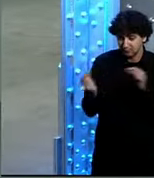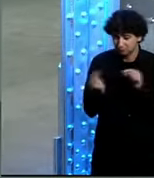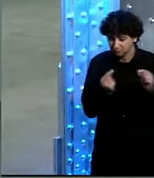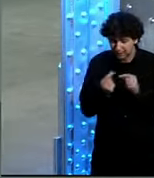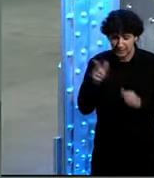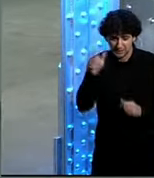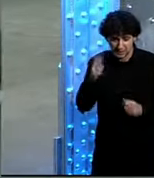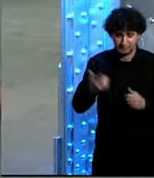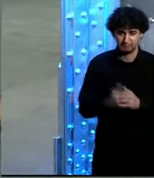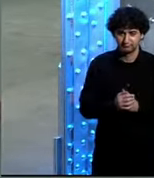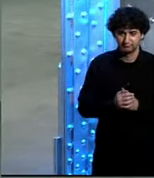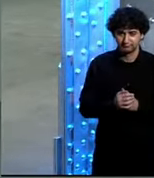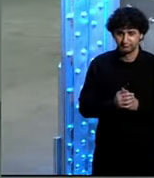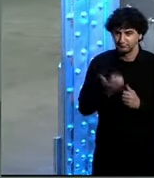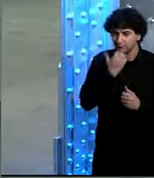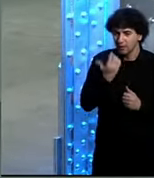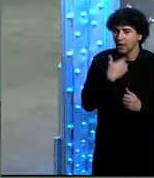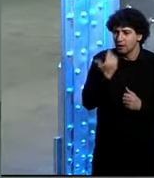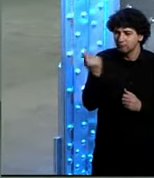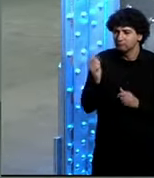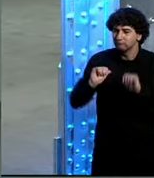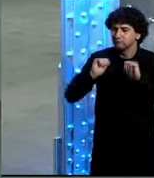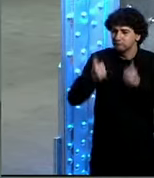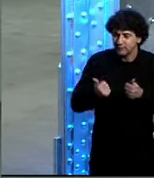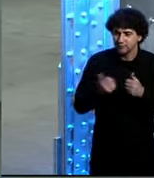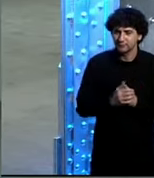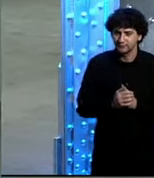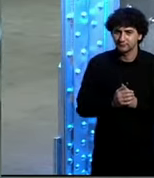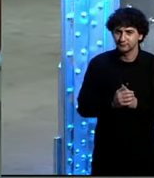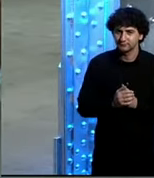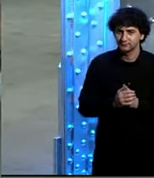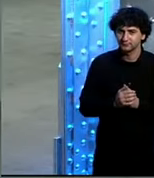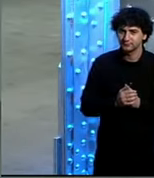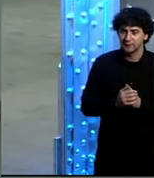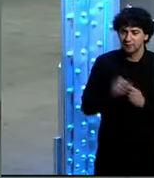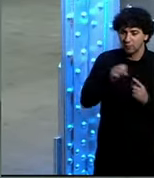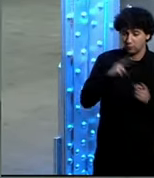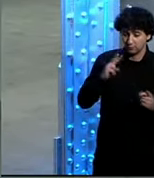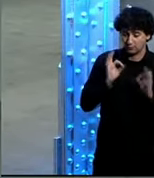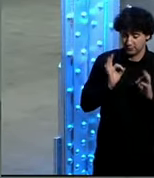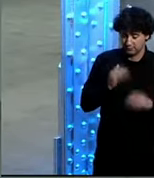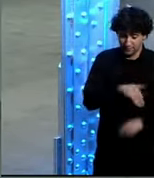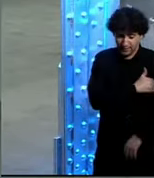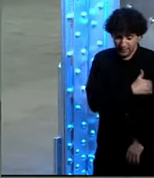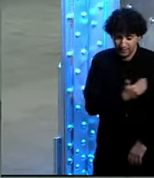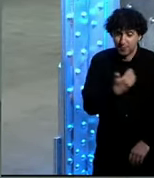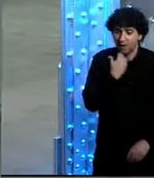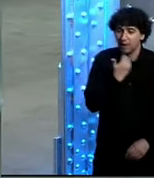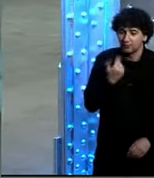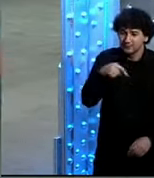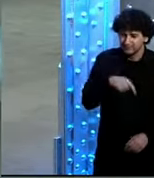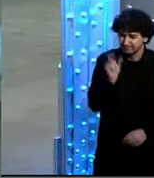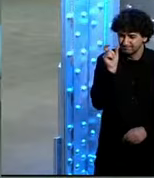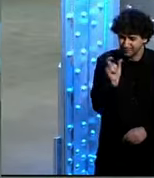Well, the discussion is open. We are hearing many things about it. Many very qualified people are